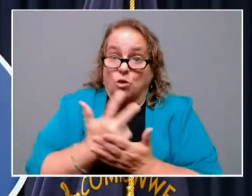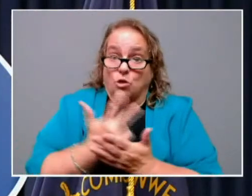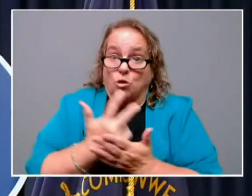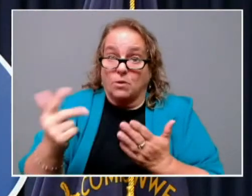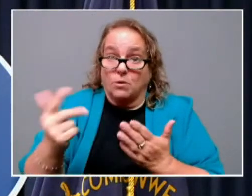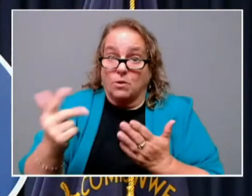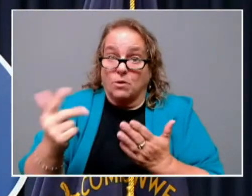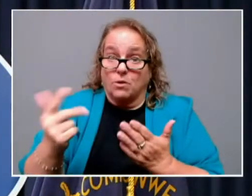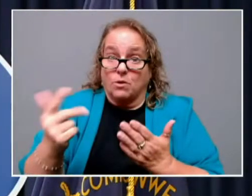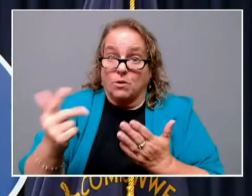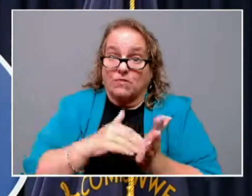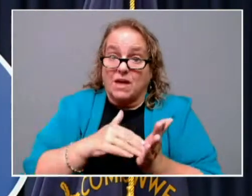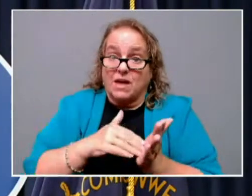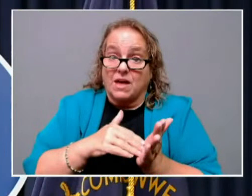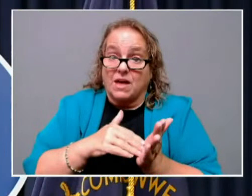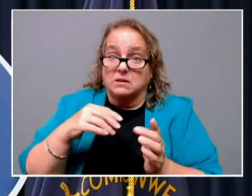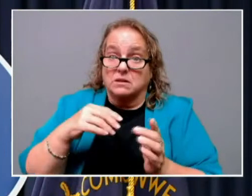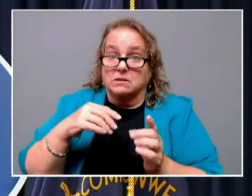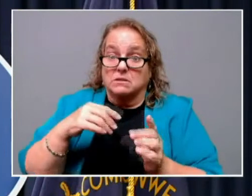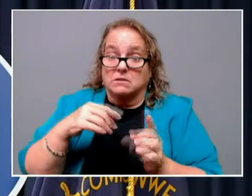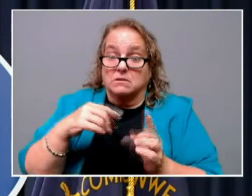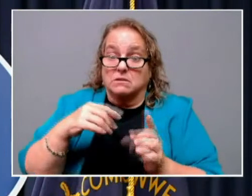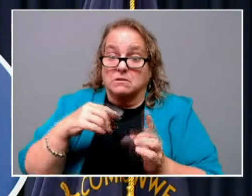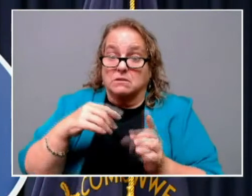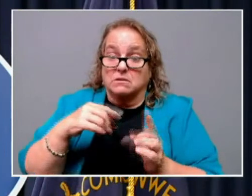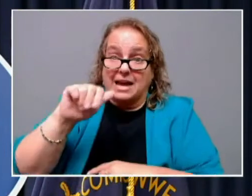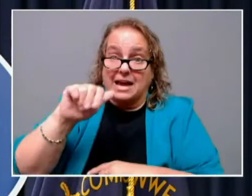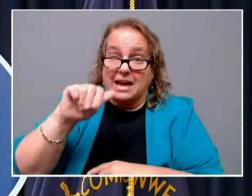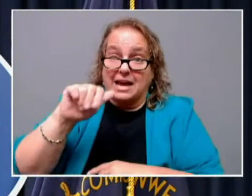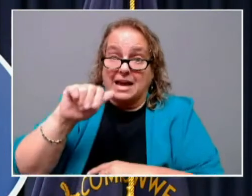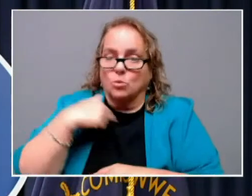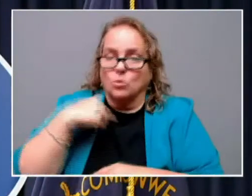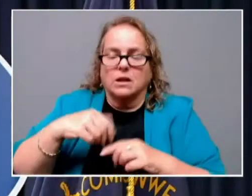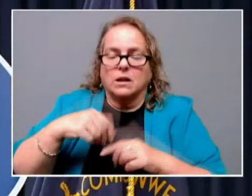30,000 positive cases, we're in deep trouble.